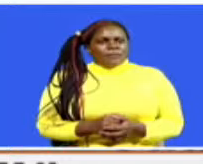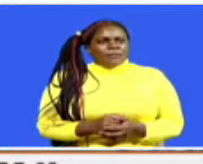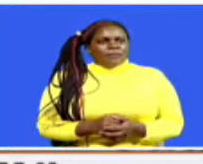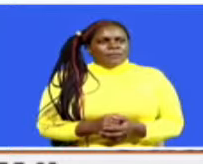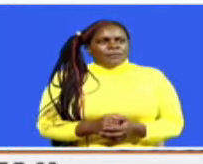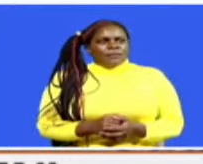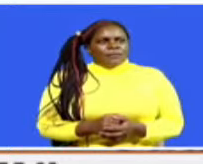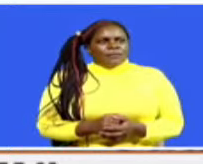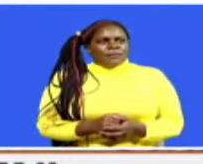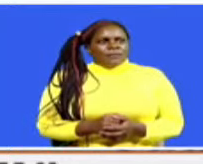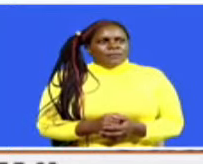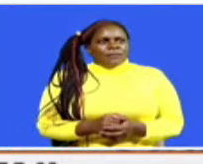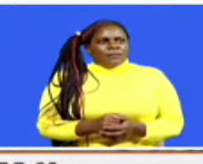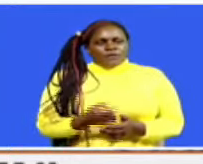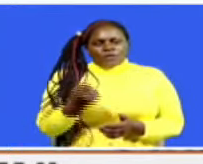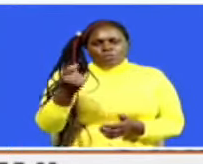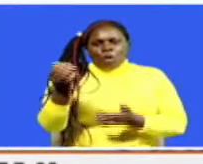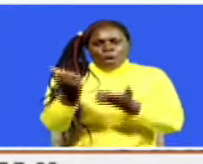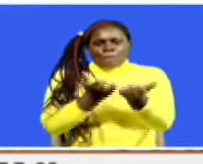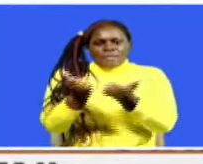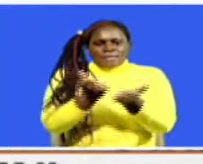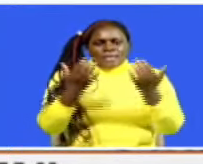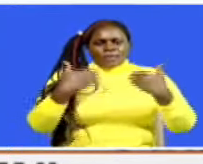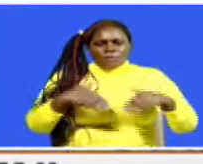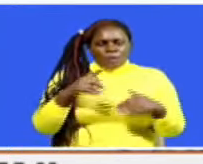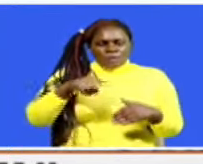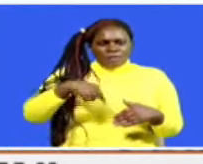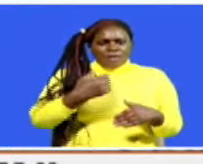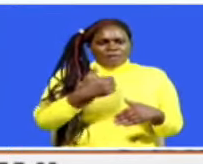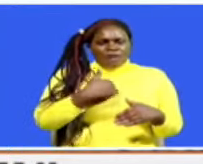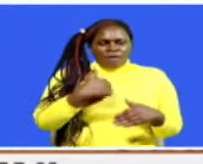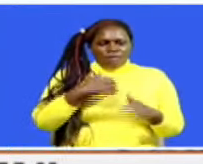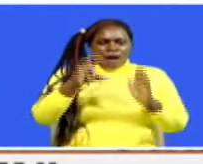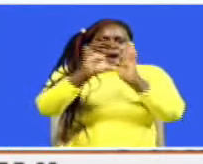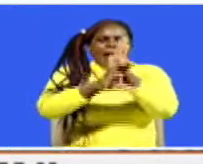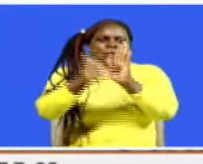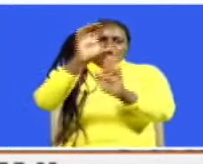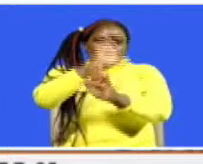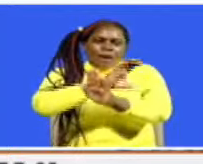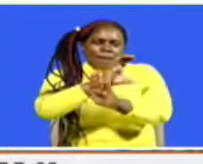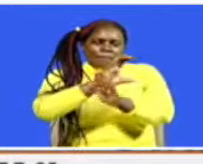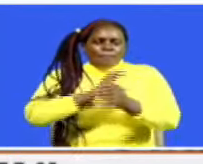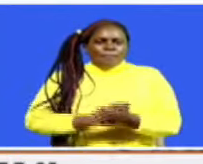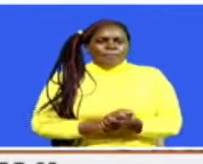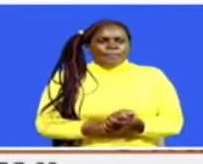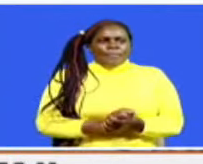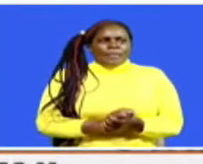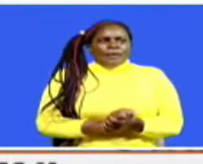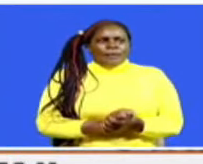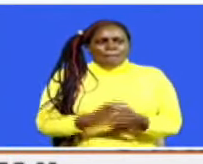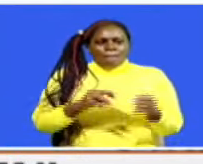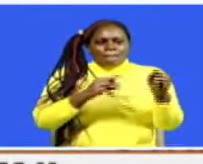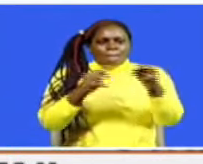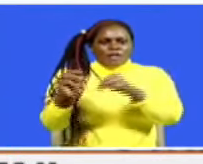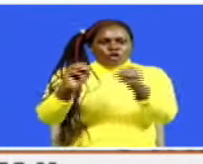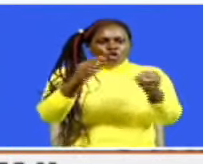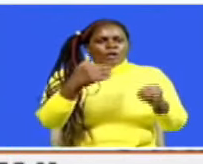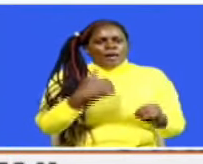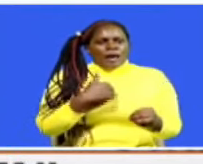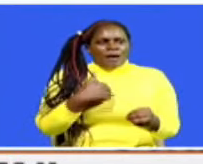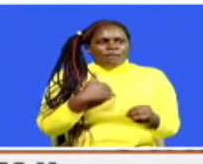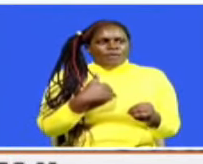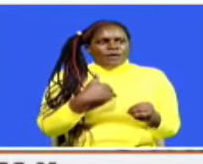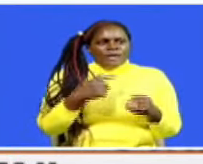of the micro-retailers. We have a curriculum and a methodology that has